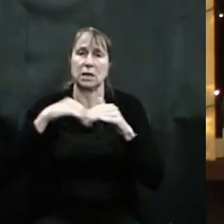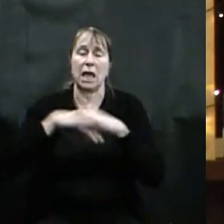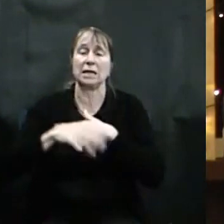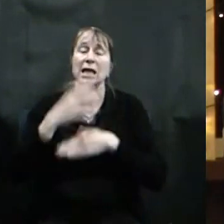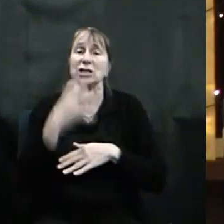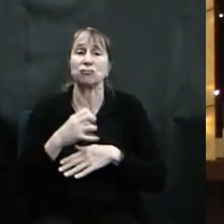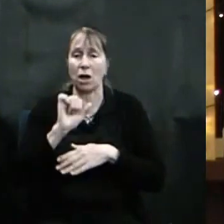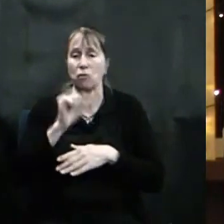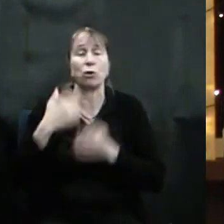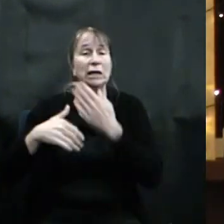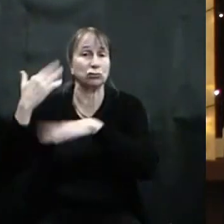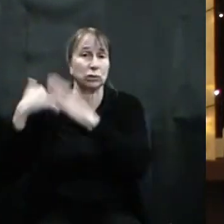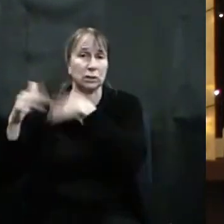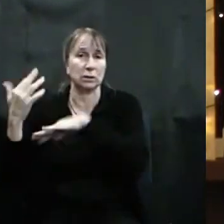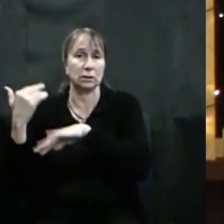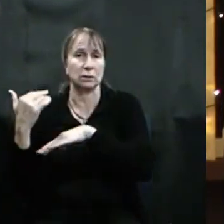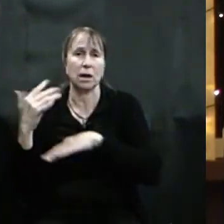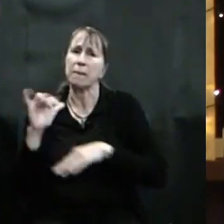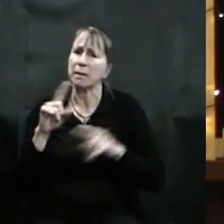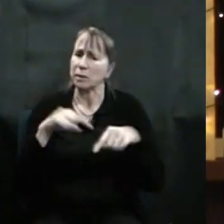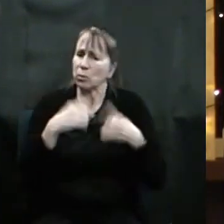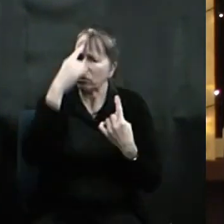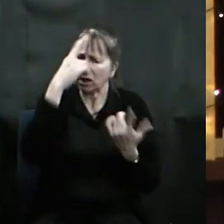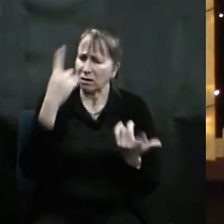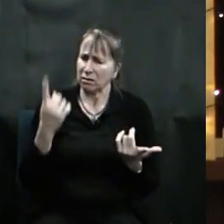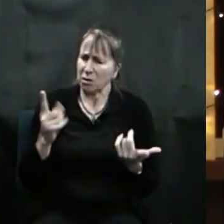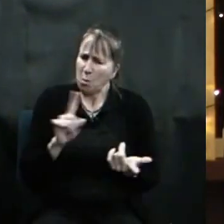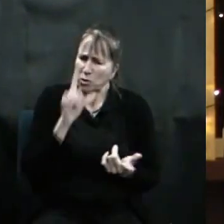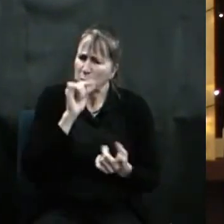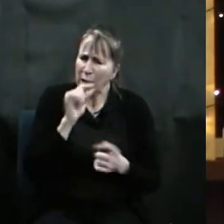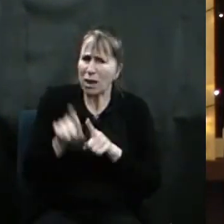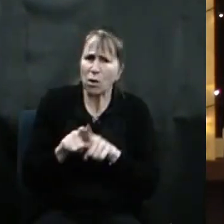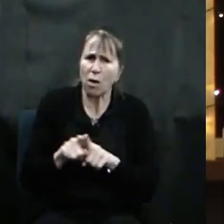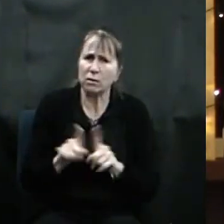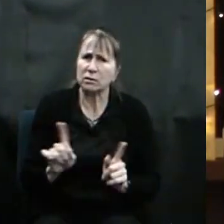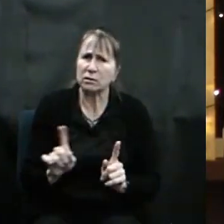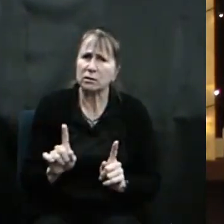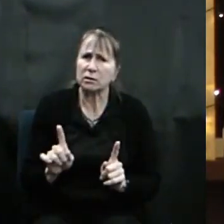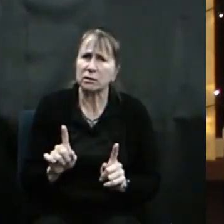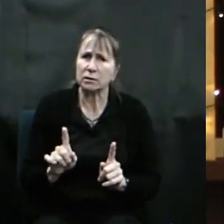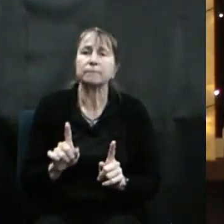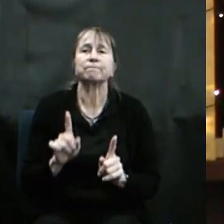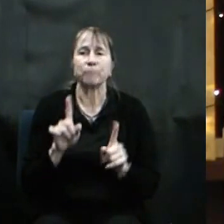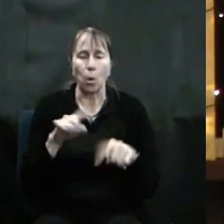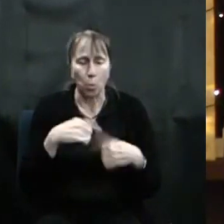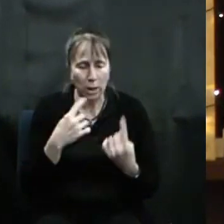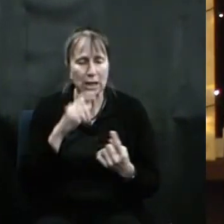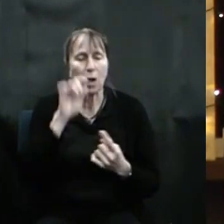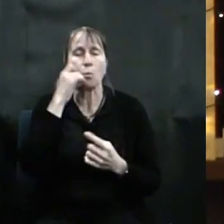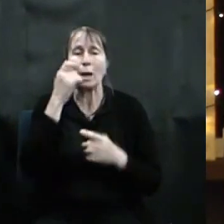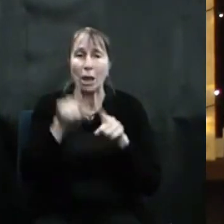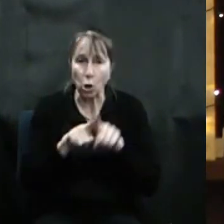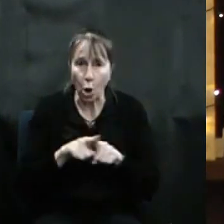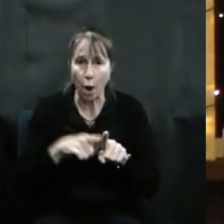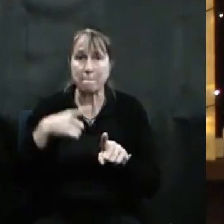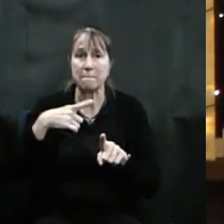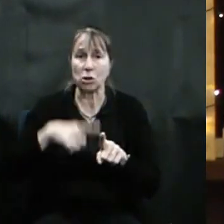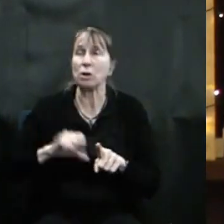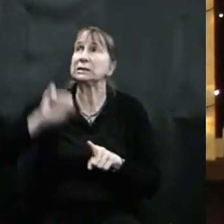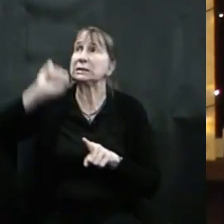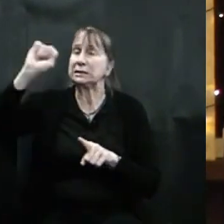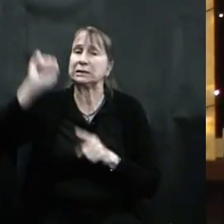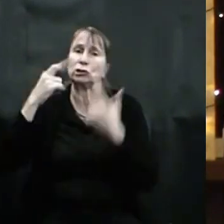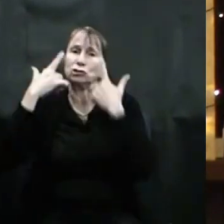What are we going to learn from them? And what's worse, we're going to learn that all this happened as a result of God's